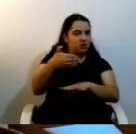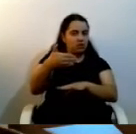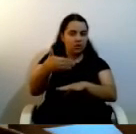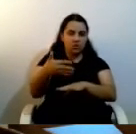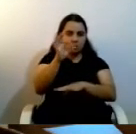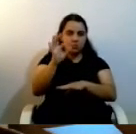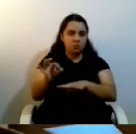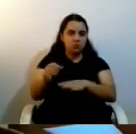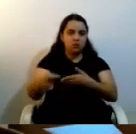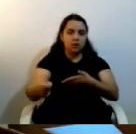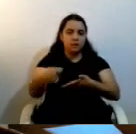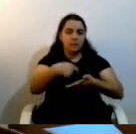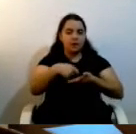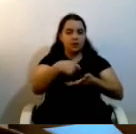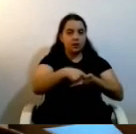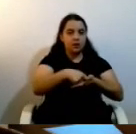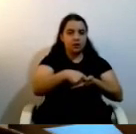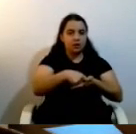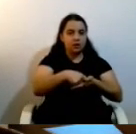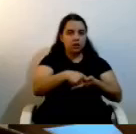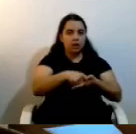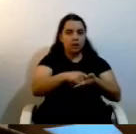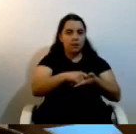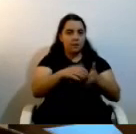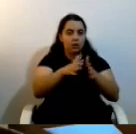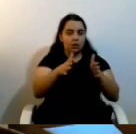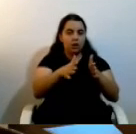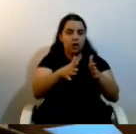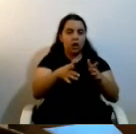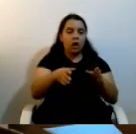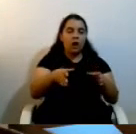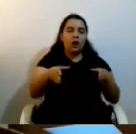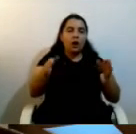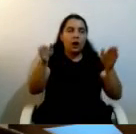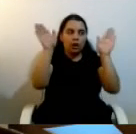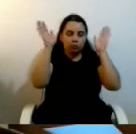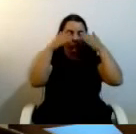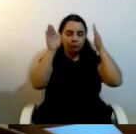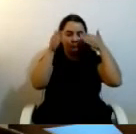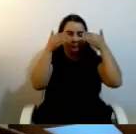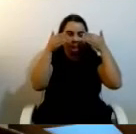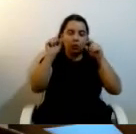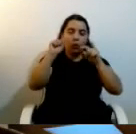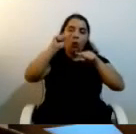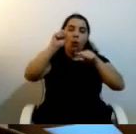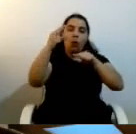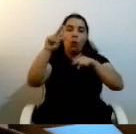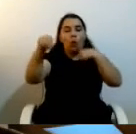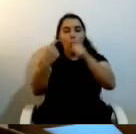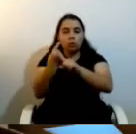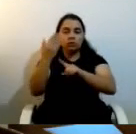assistance have autism and similar impairments or acquired brain